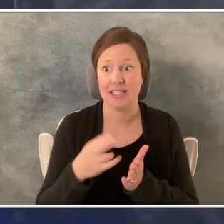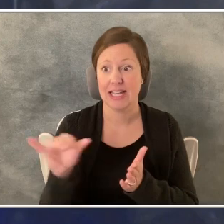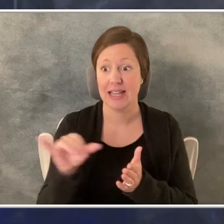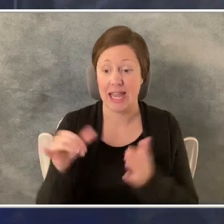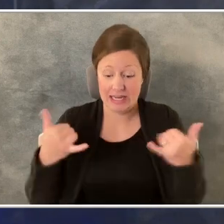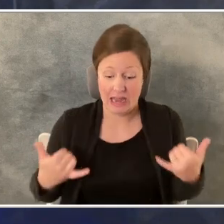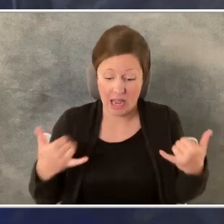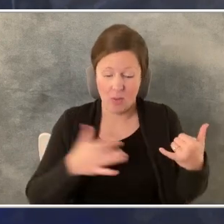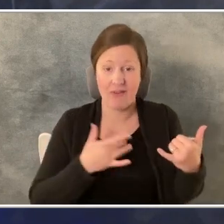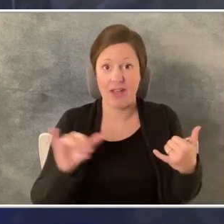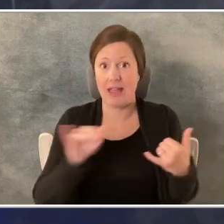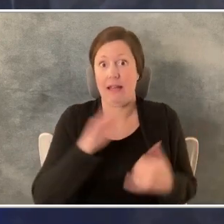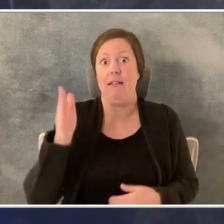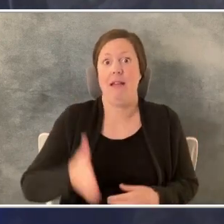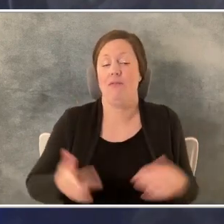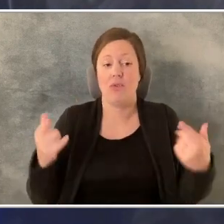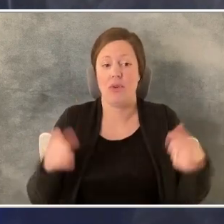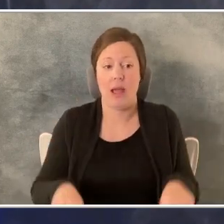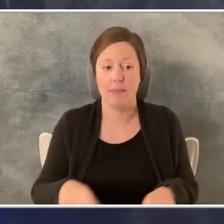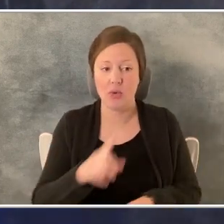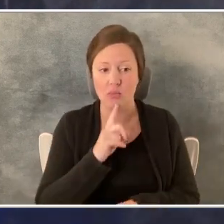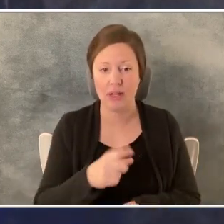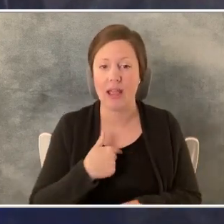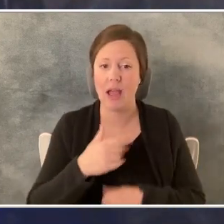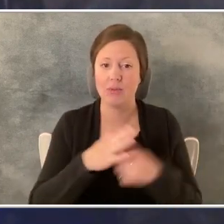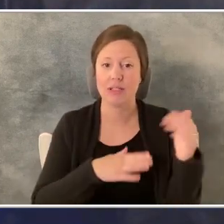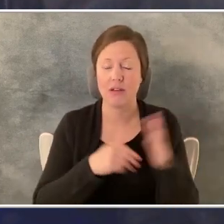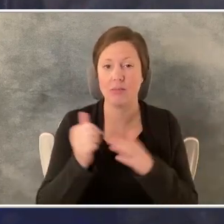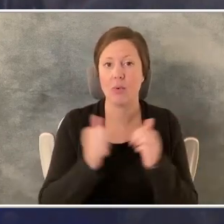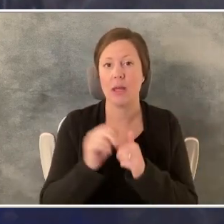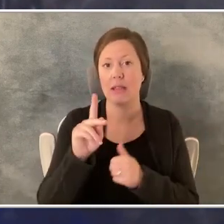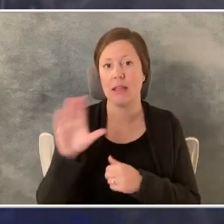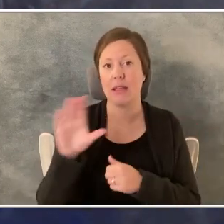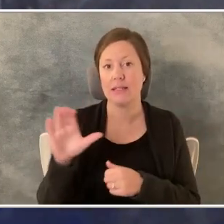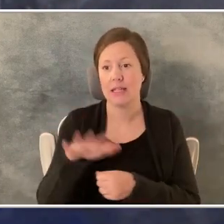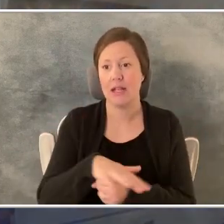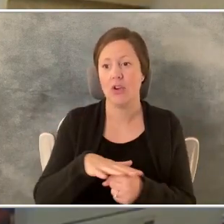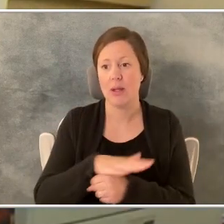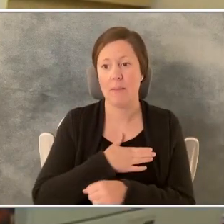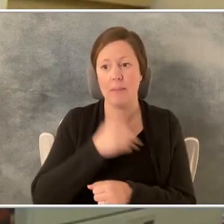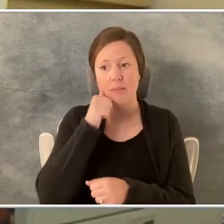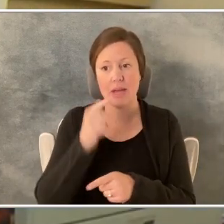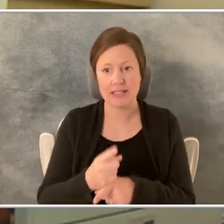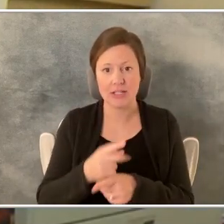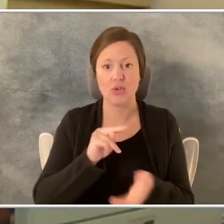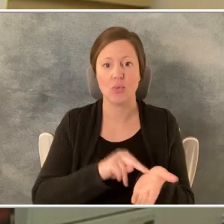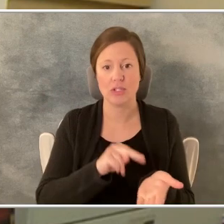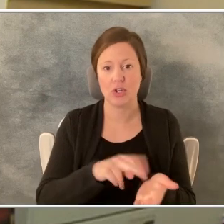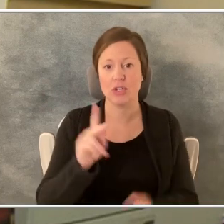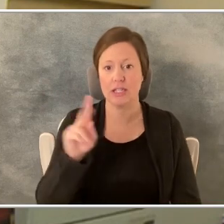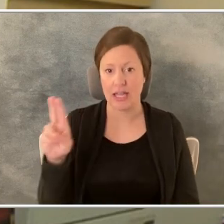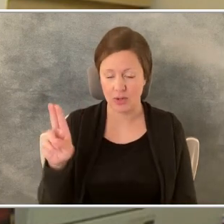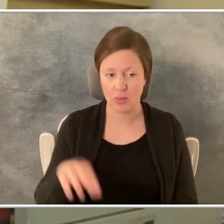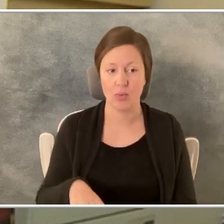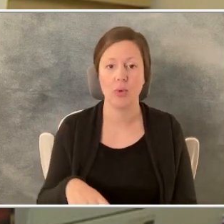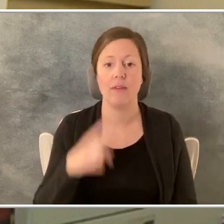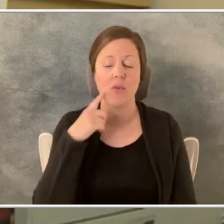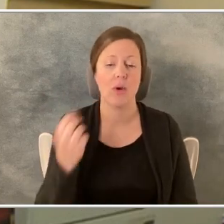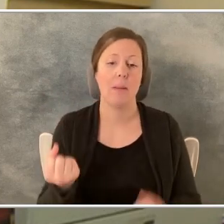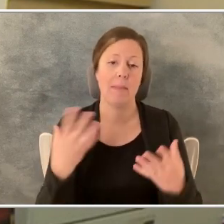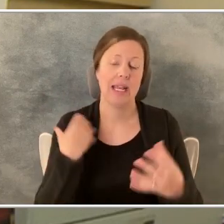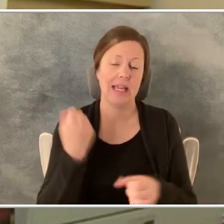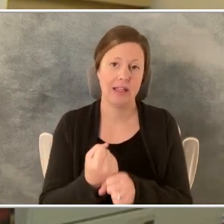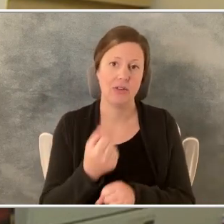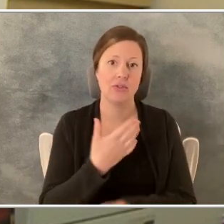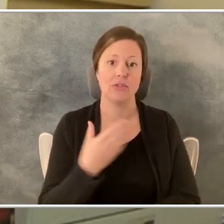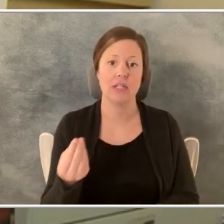happened. And, I was very comfortable with the Kansas City area. My sister actually was a nurse at KU for a number of years